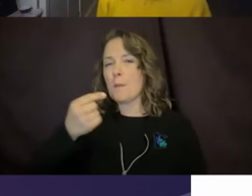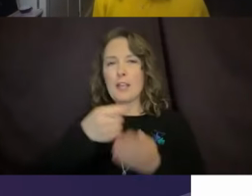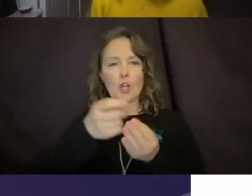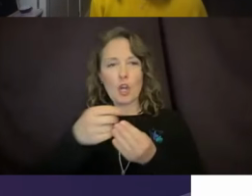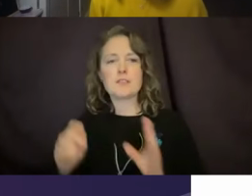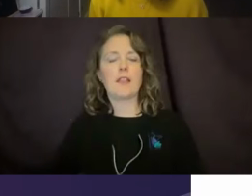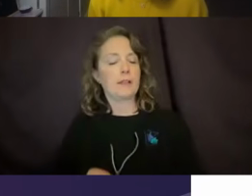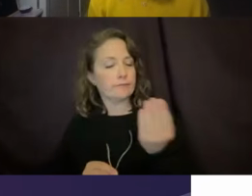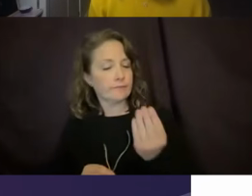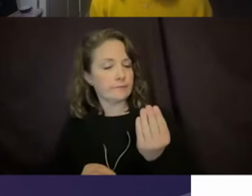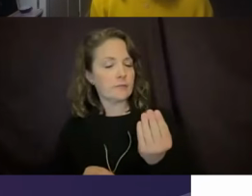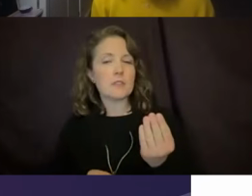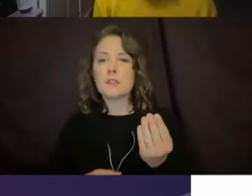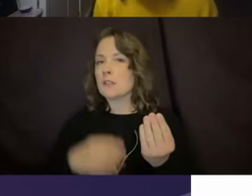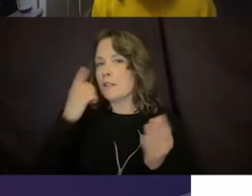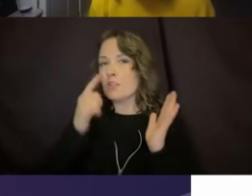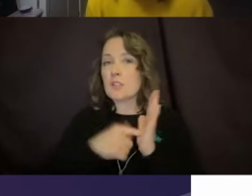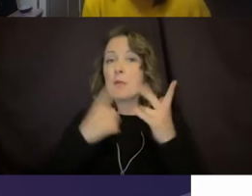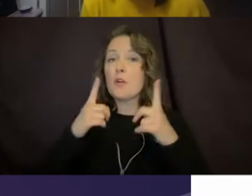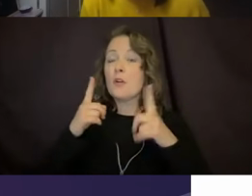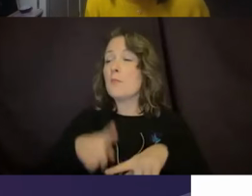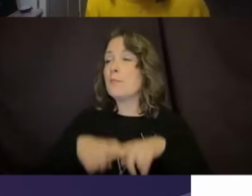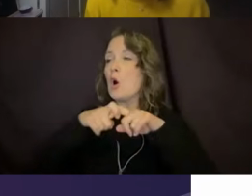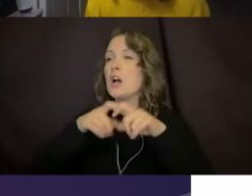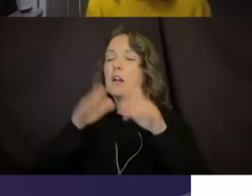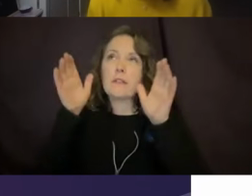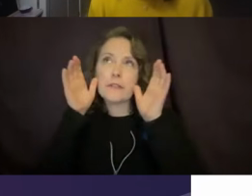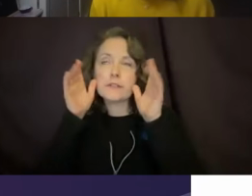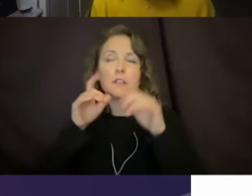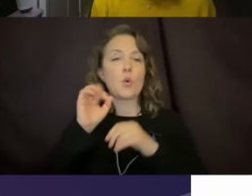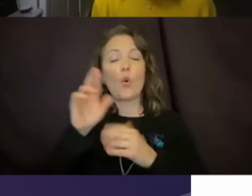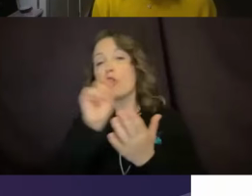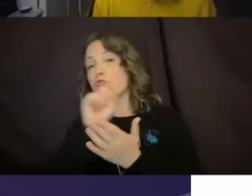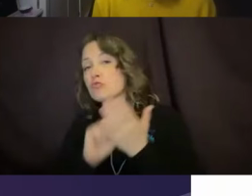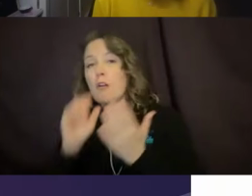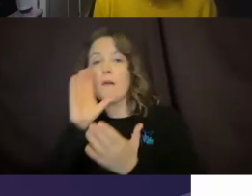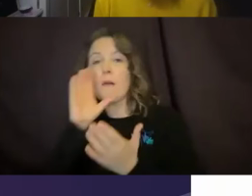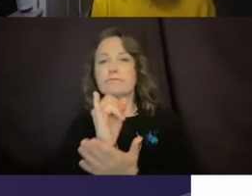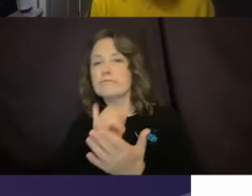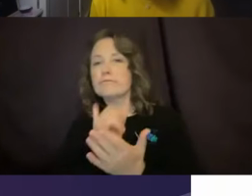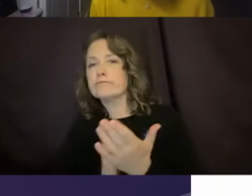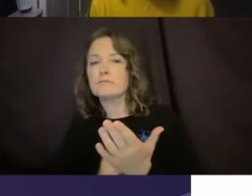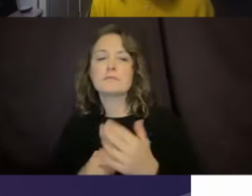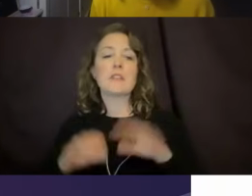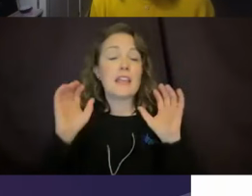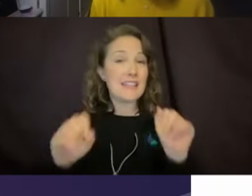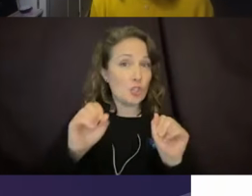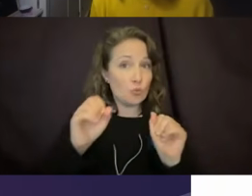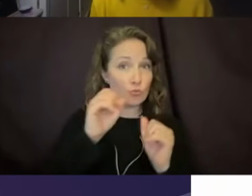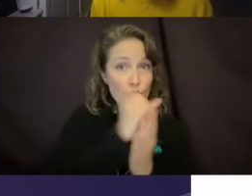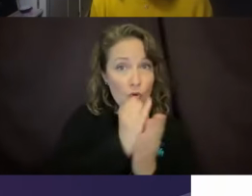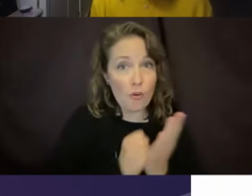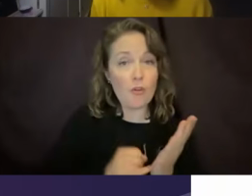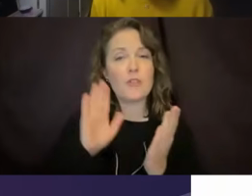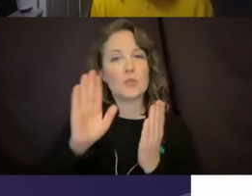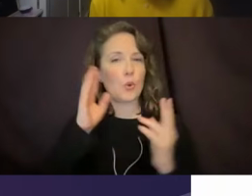listen to the sounds around you, or can you draw a picture about your worry? So there's a lot of those like artistic things too, like can you draw this? Or